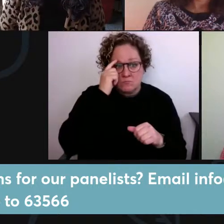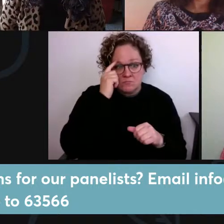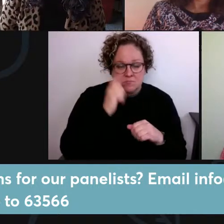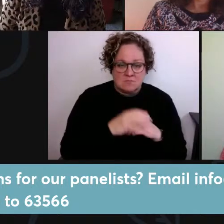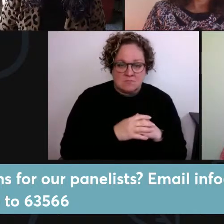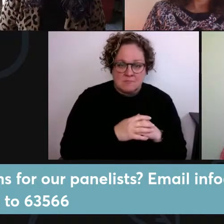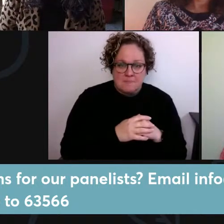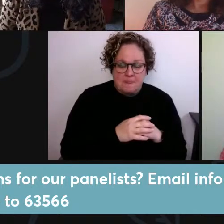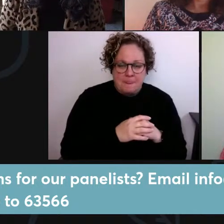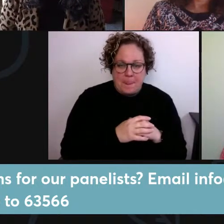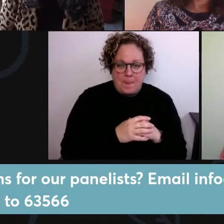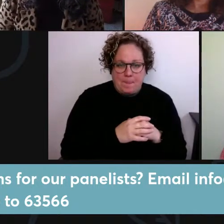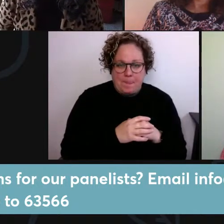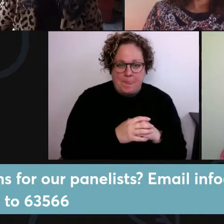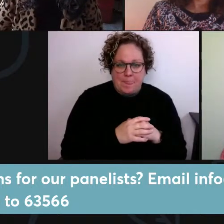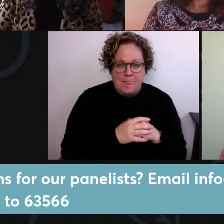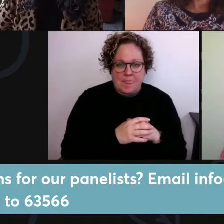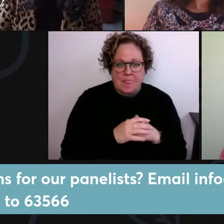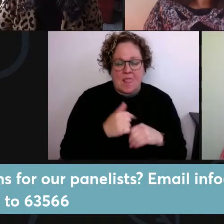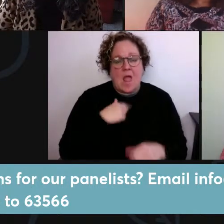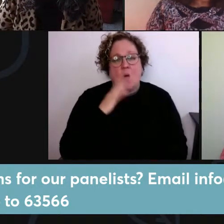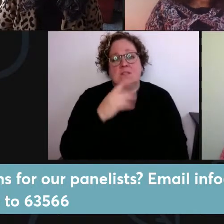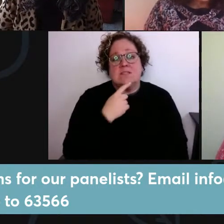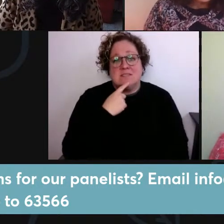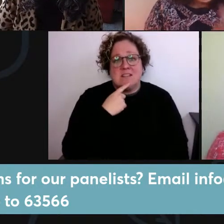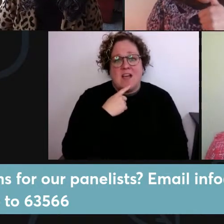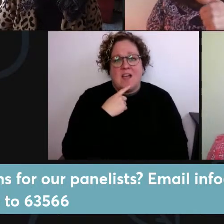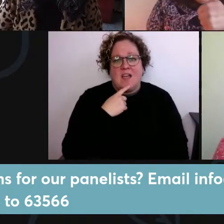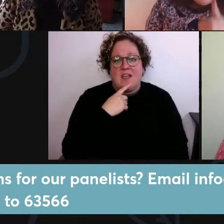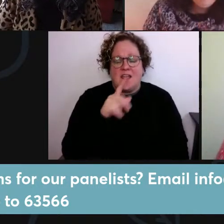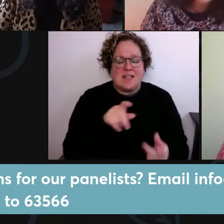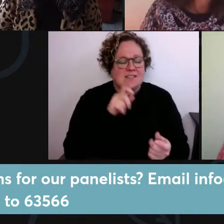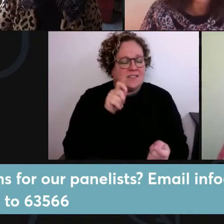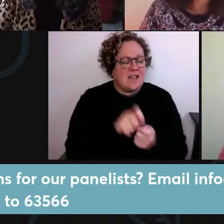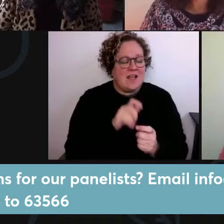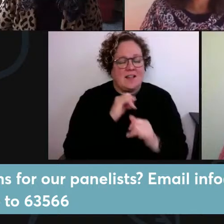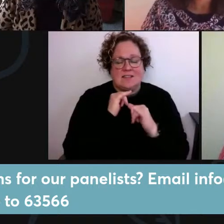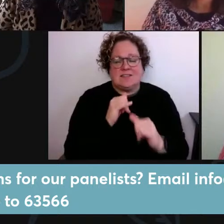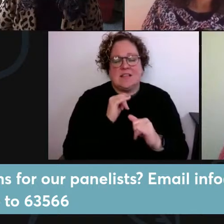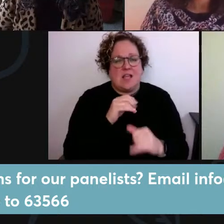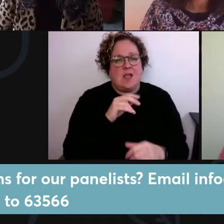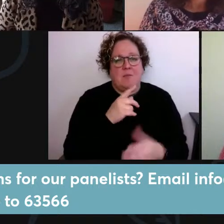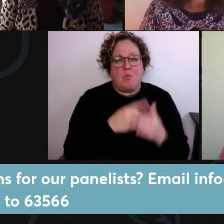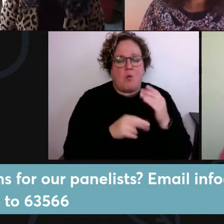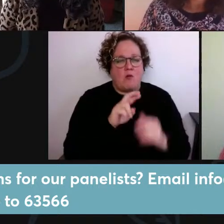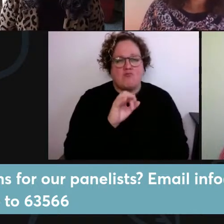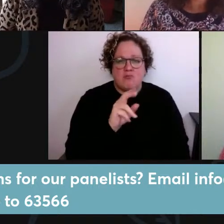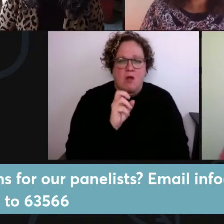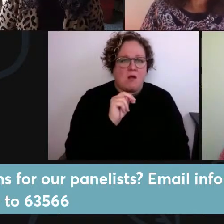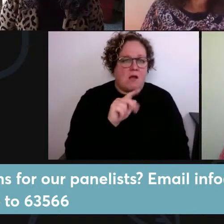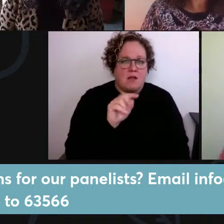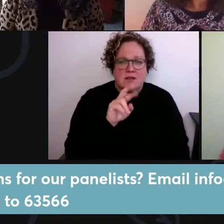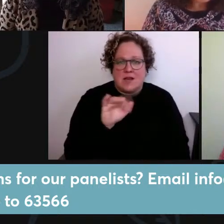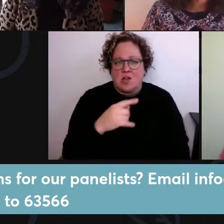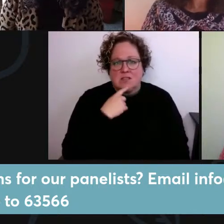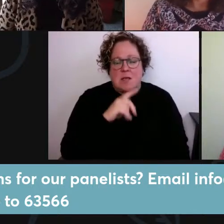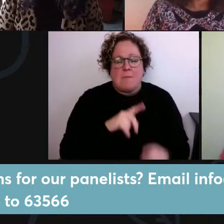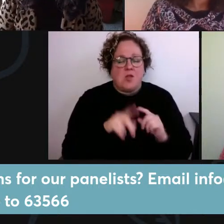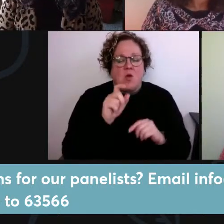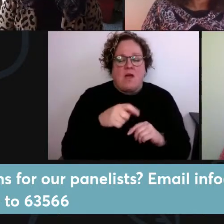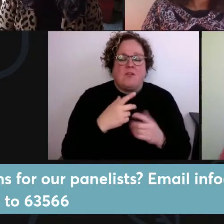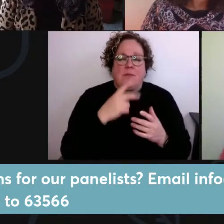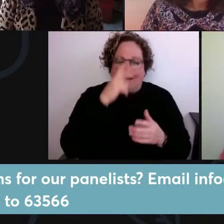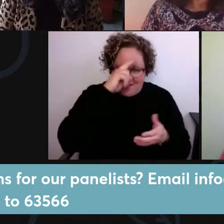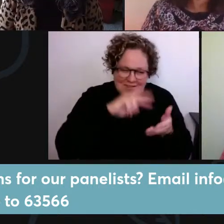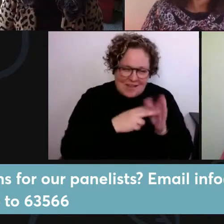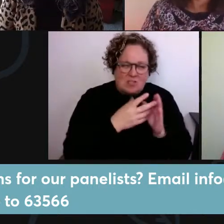that. I would say ditto what Rock On Terri said, but I would expand. You have to be intentional and strategic, meaning